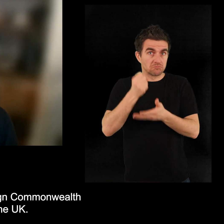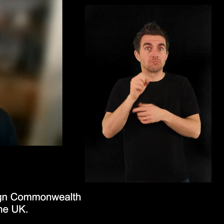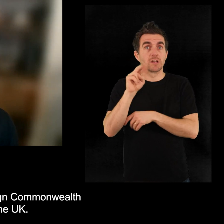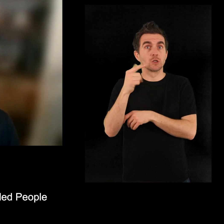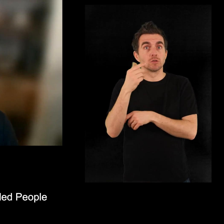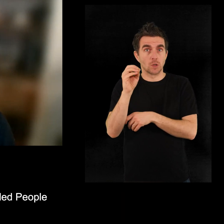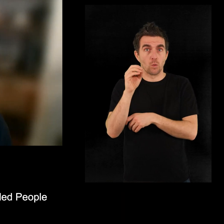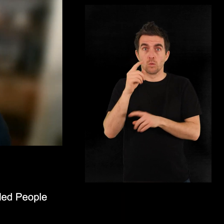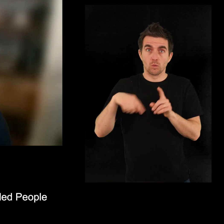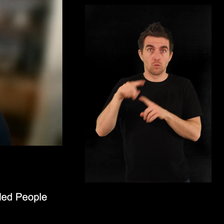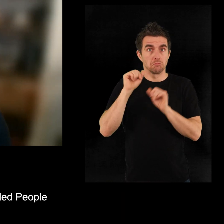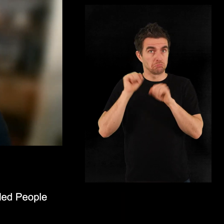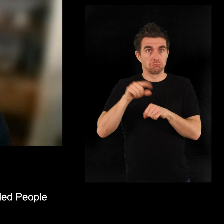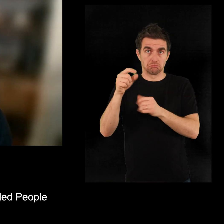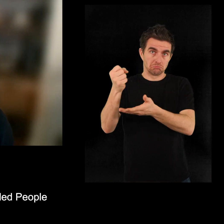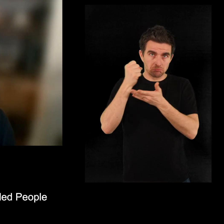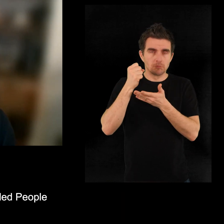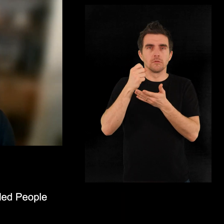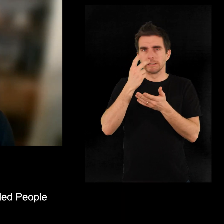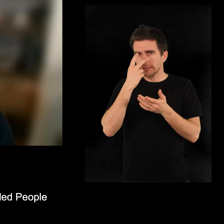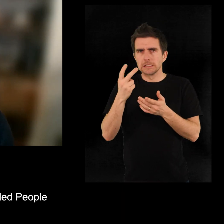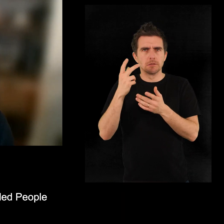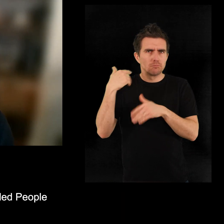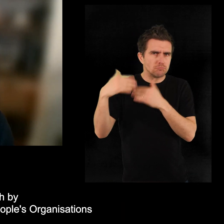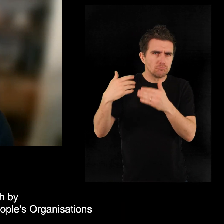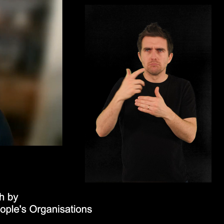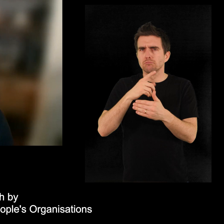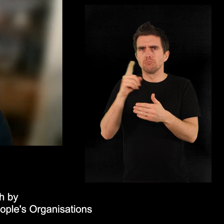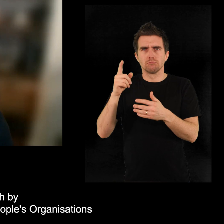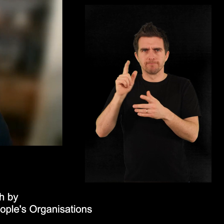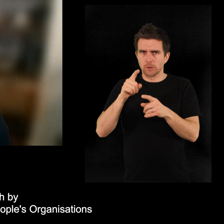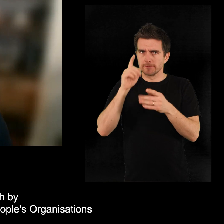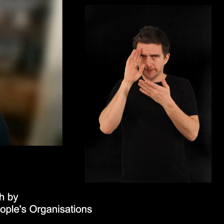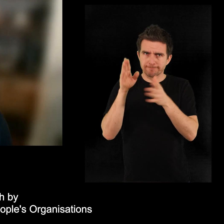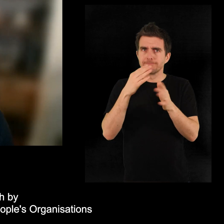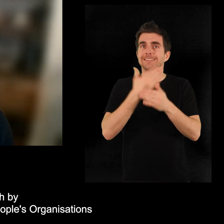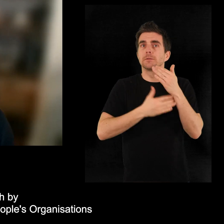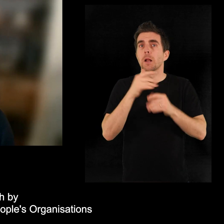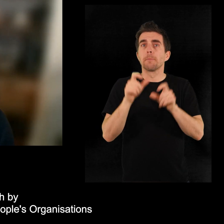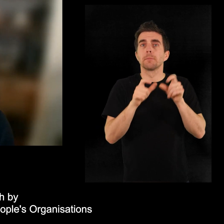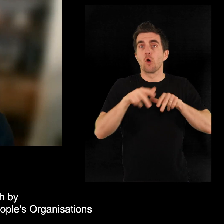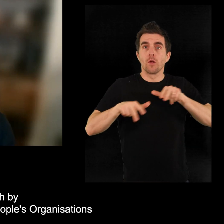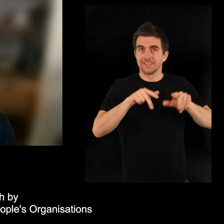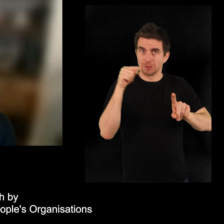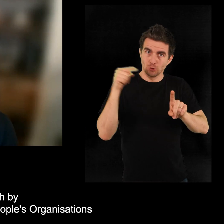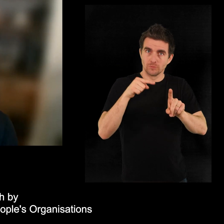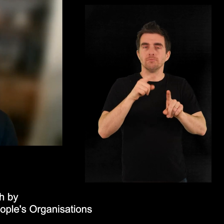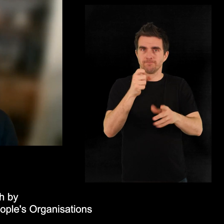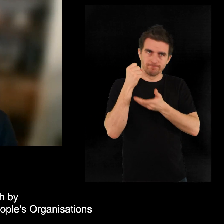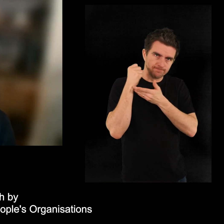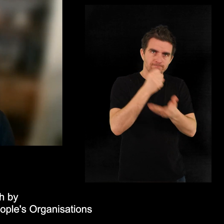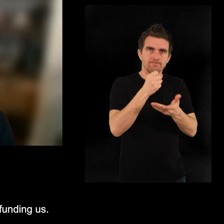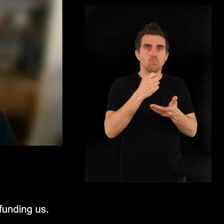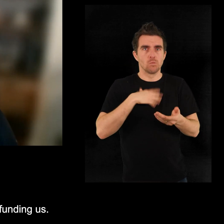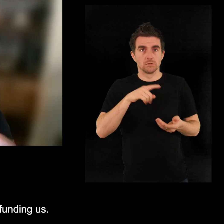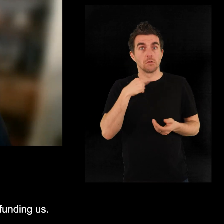the UK, their 10-year plan for disabled people, which is on the internet, which was shaped very much by Commonwealth Disabled People's